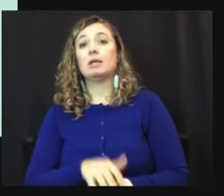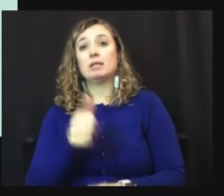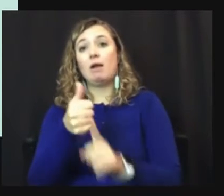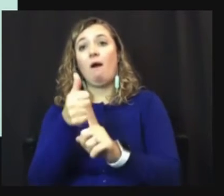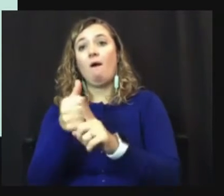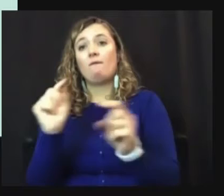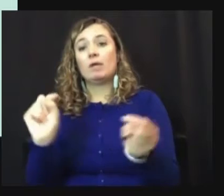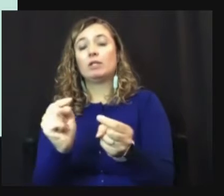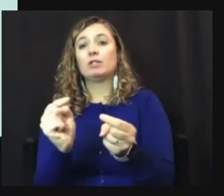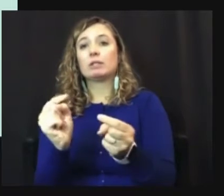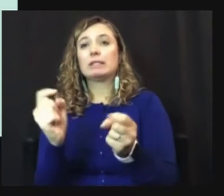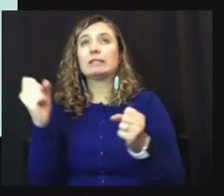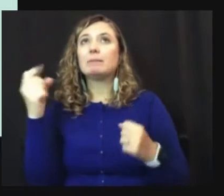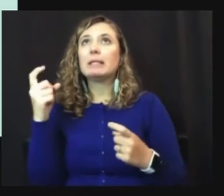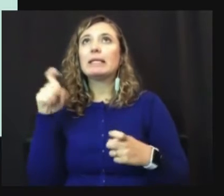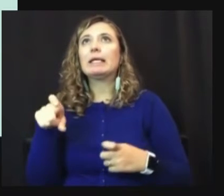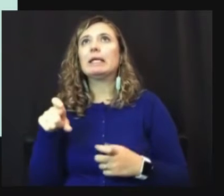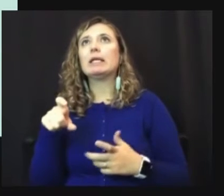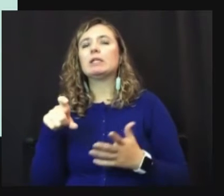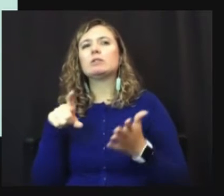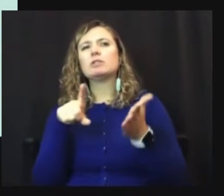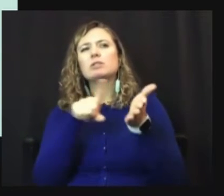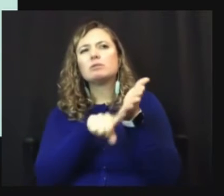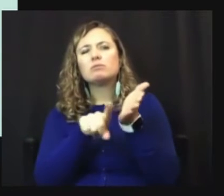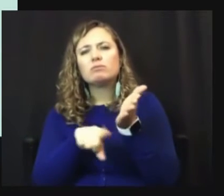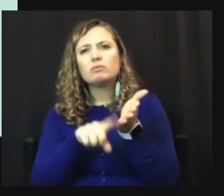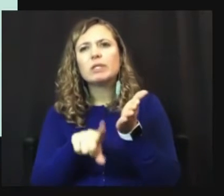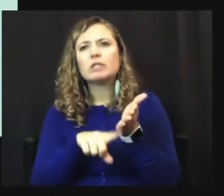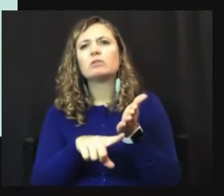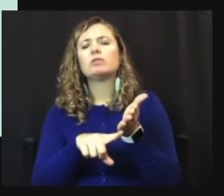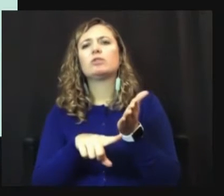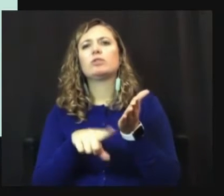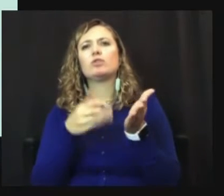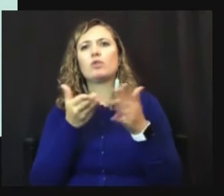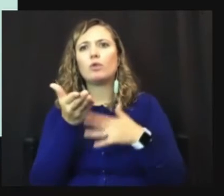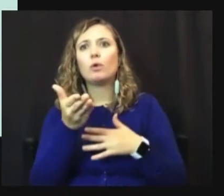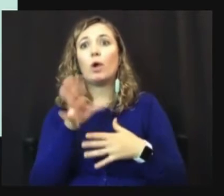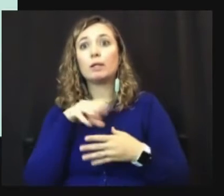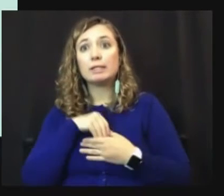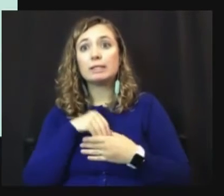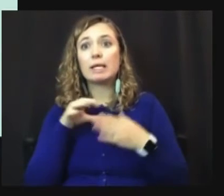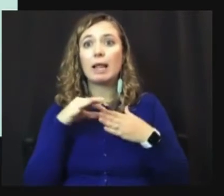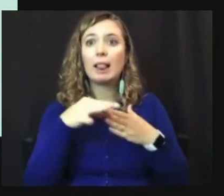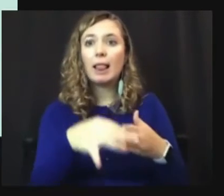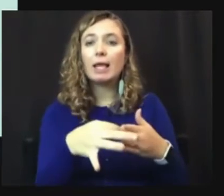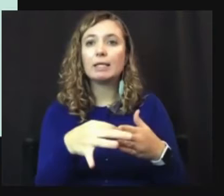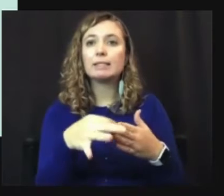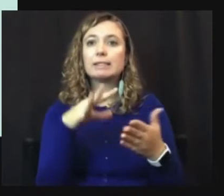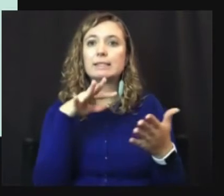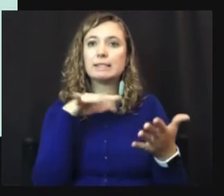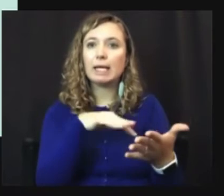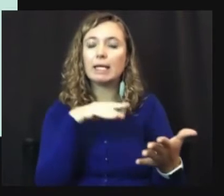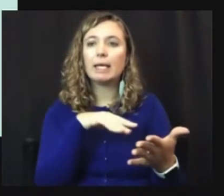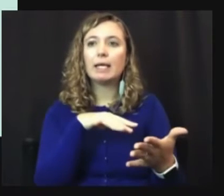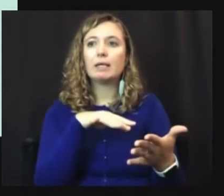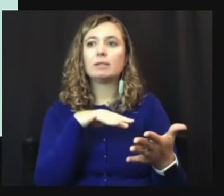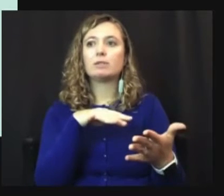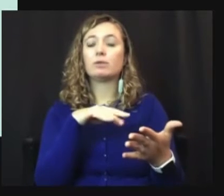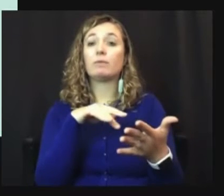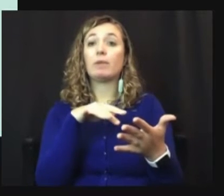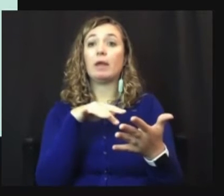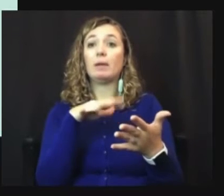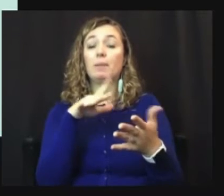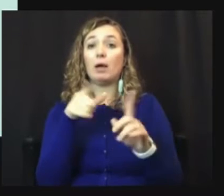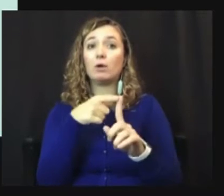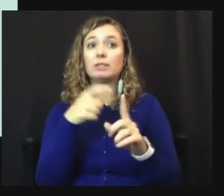to be explored through autistic-led studies and through studies that really focus on autism acceptance. As it stands,